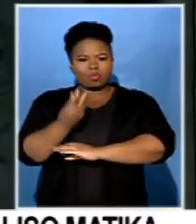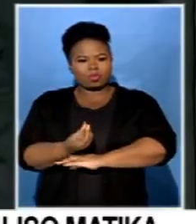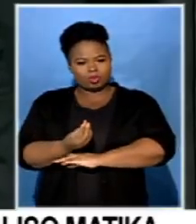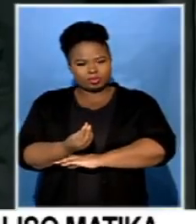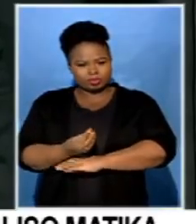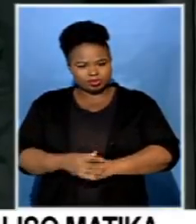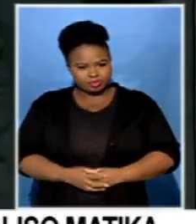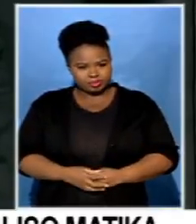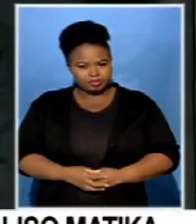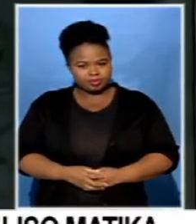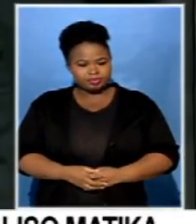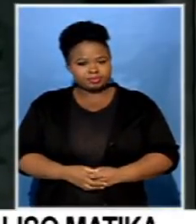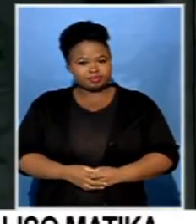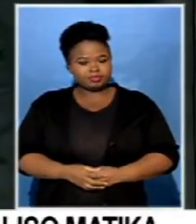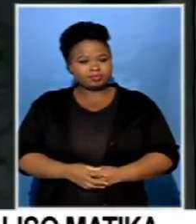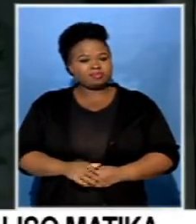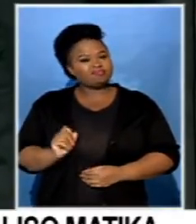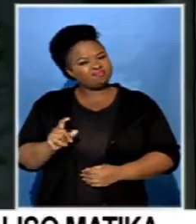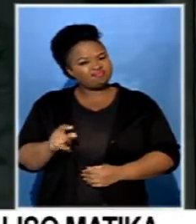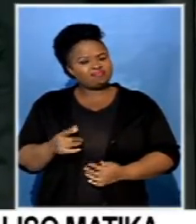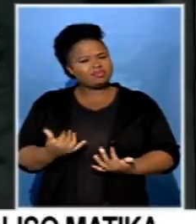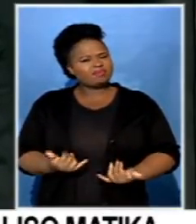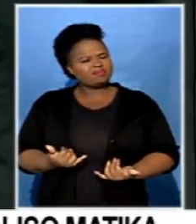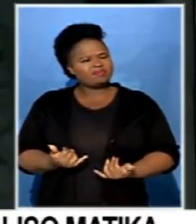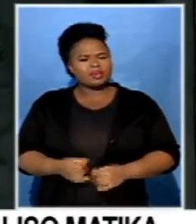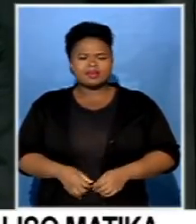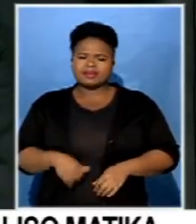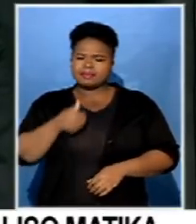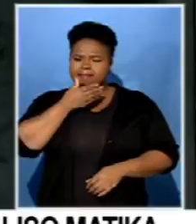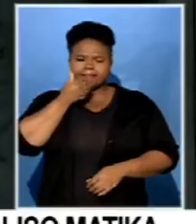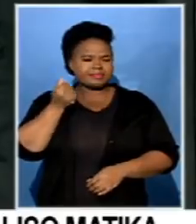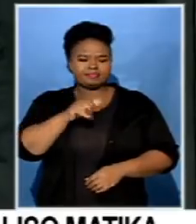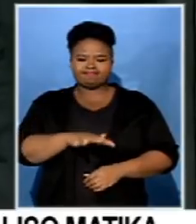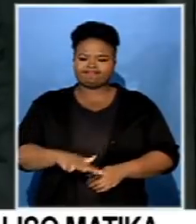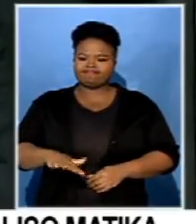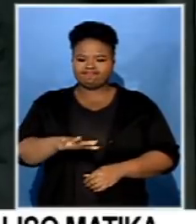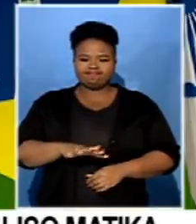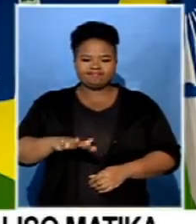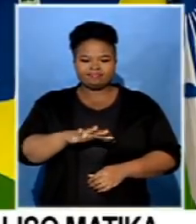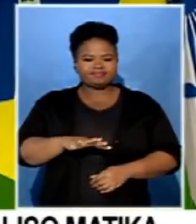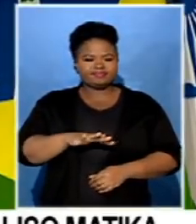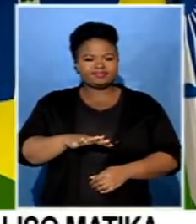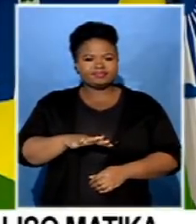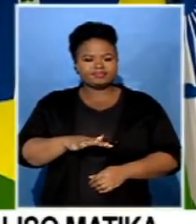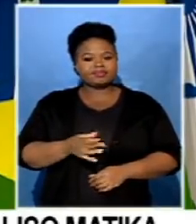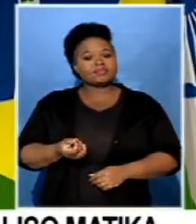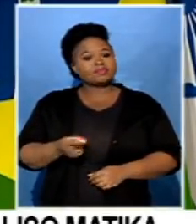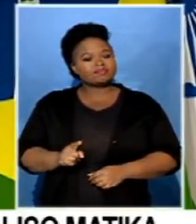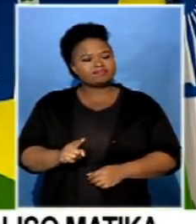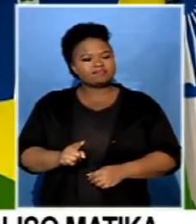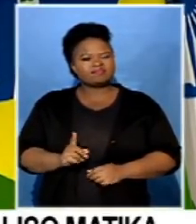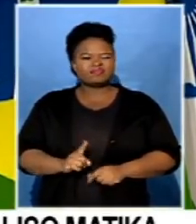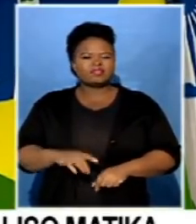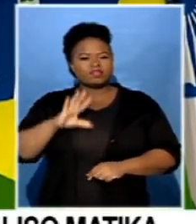In this sense, we just cannot find a better place to chart the course for